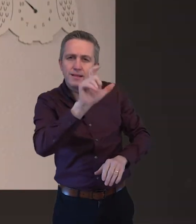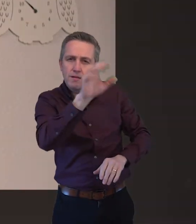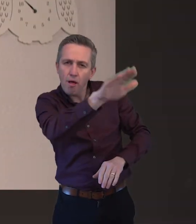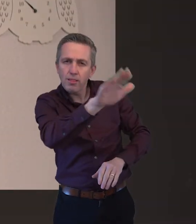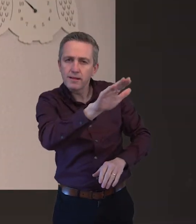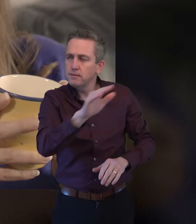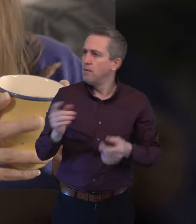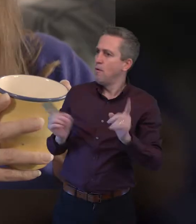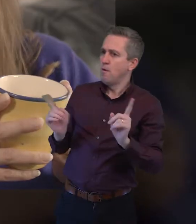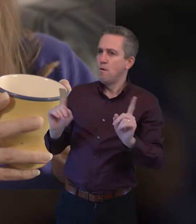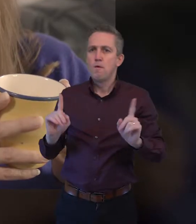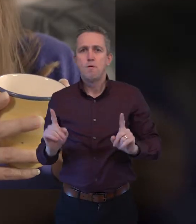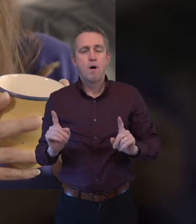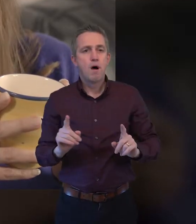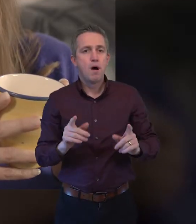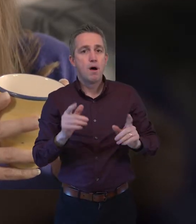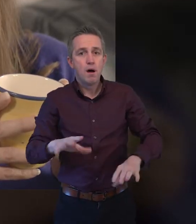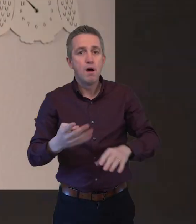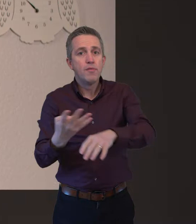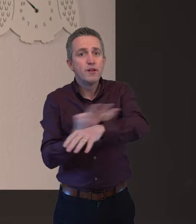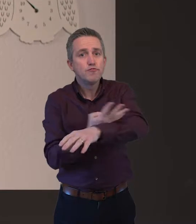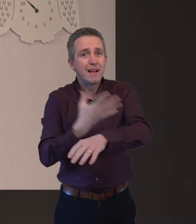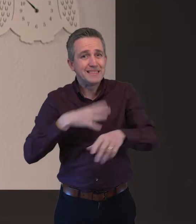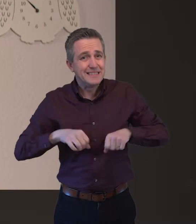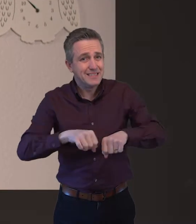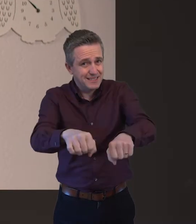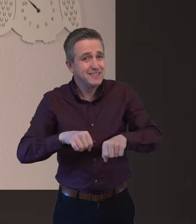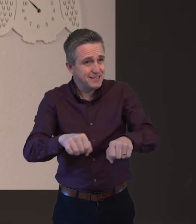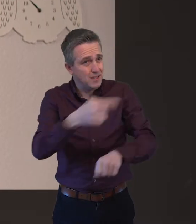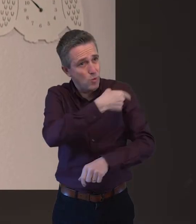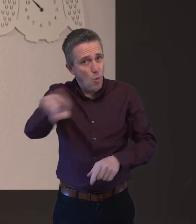Colin! That grass isn't going to cut itself.